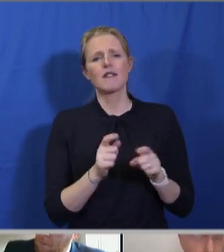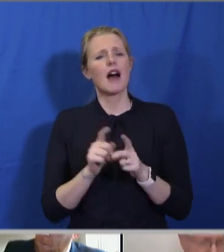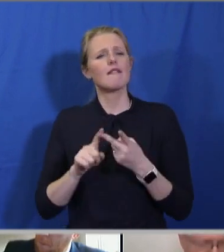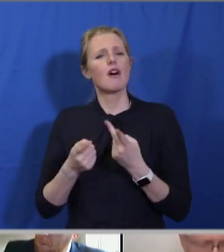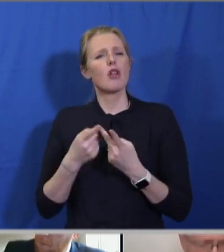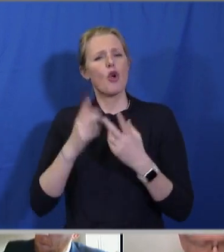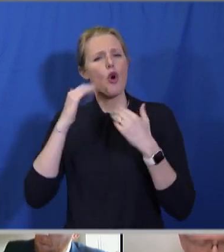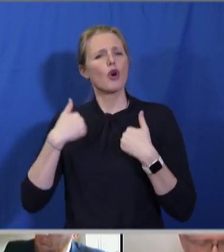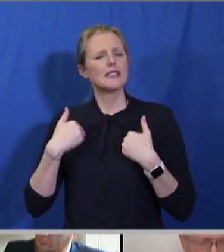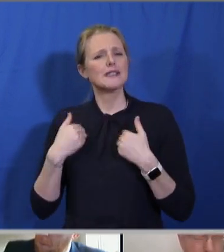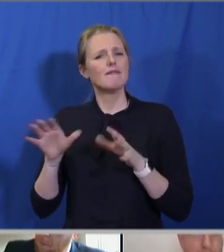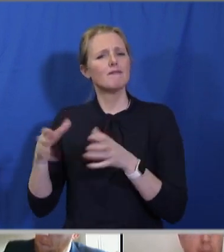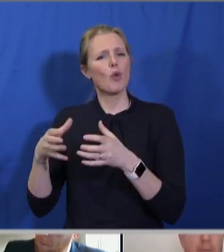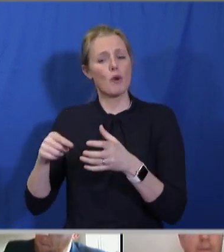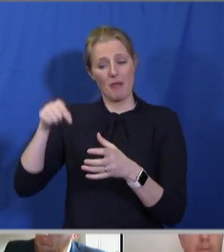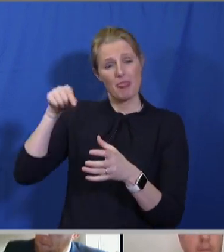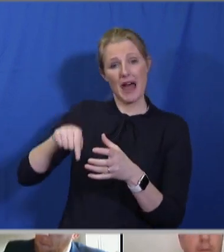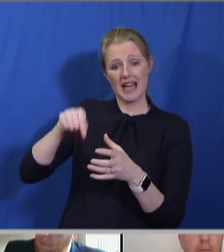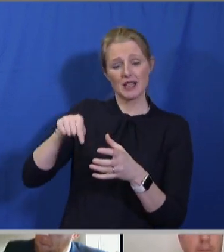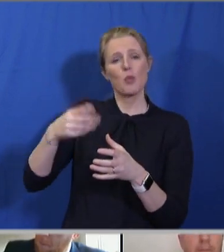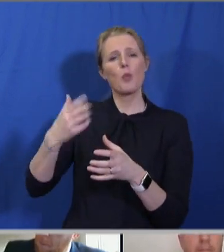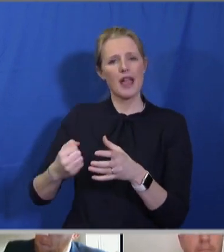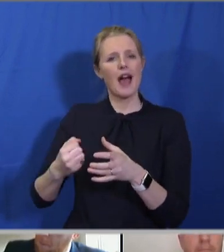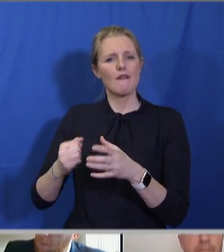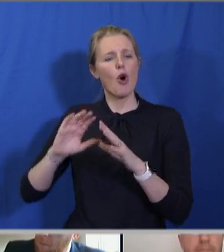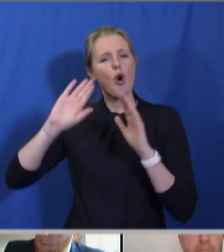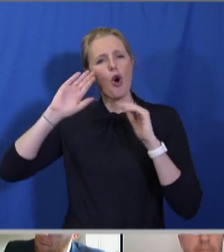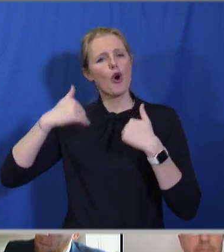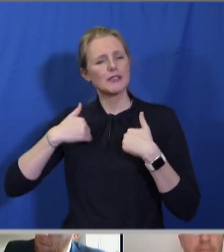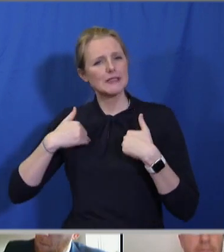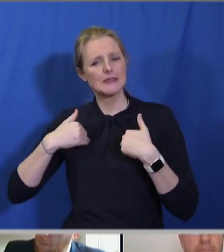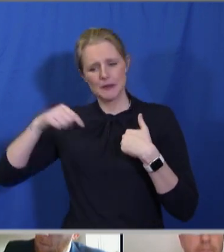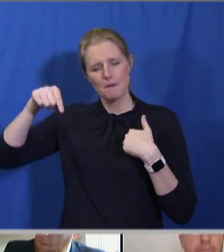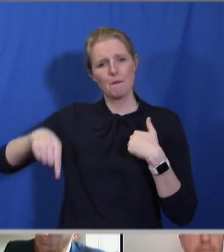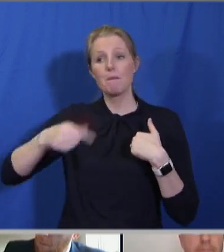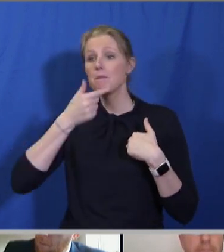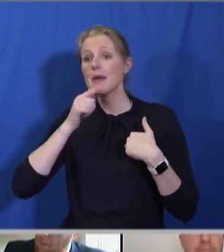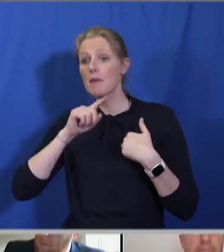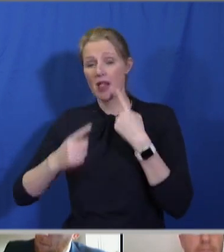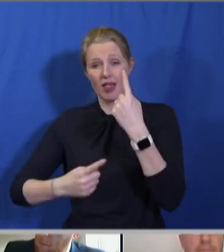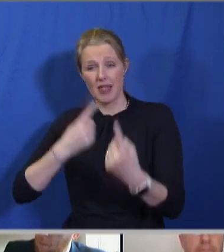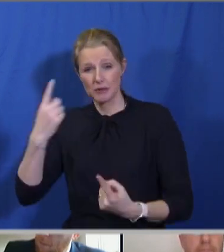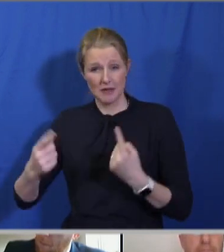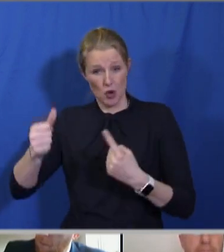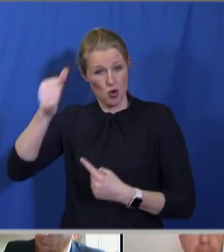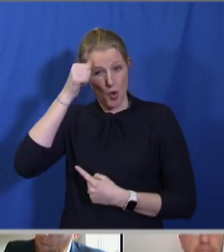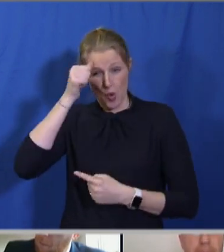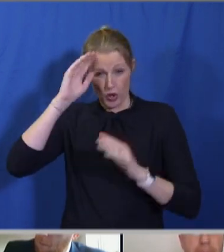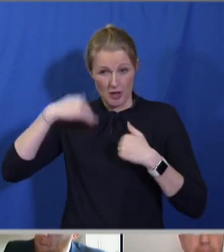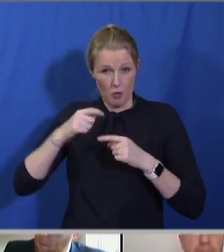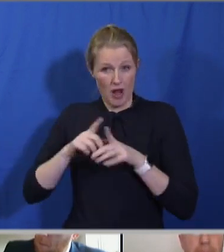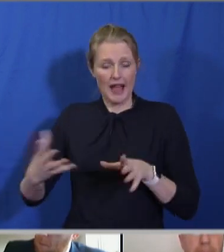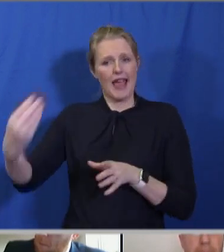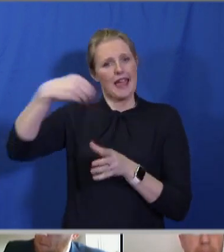a co-produced an Autism Forum where we have people with lived experience of autism on that forum in helping